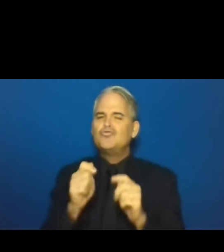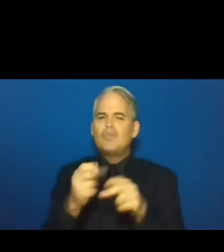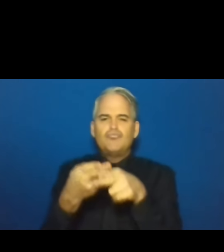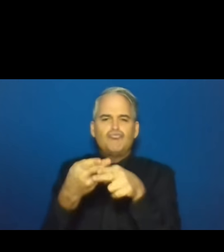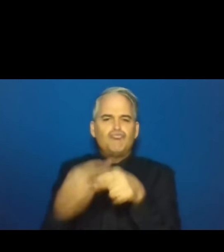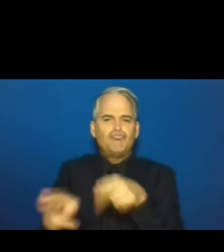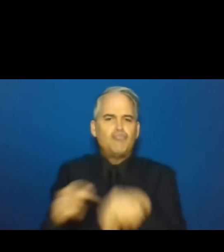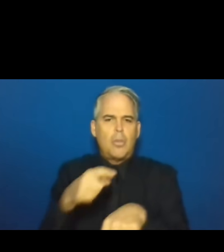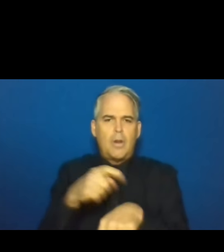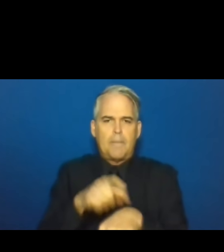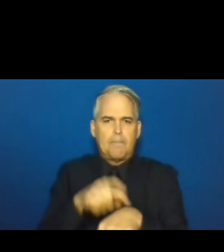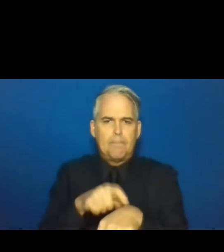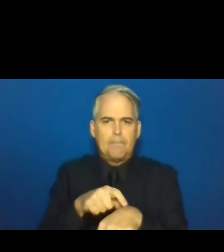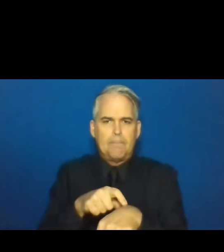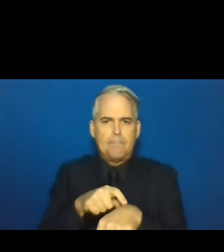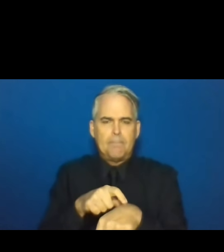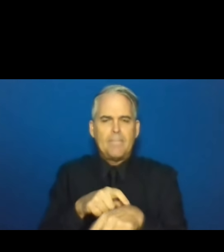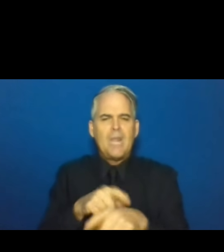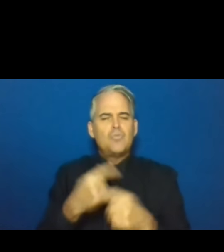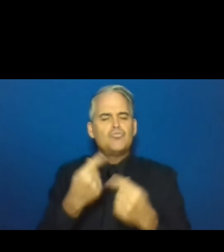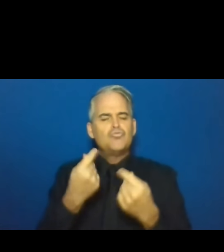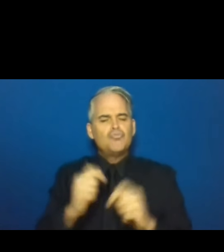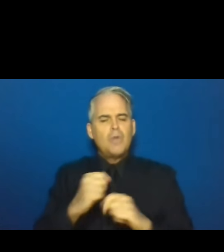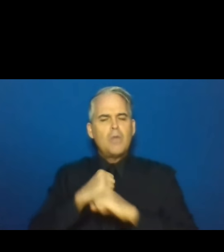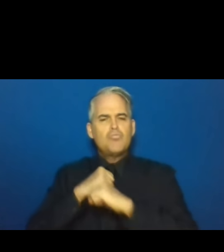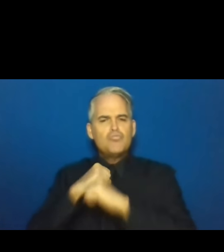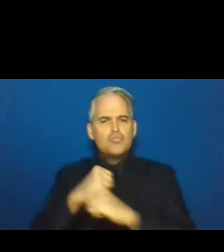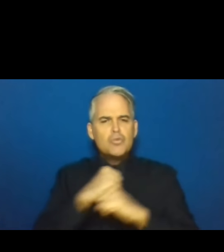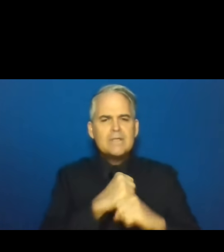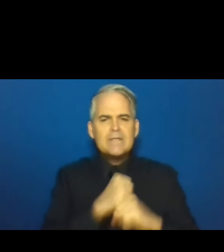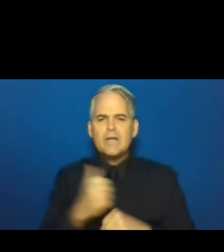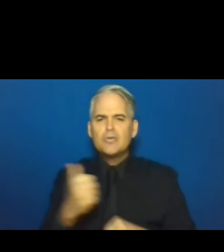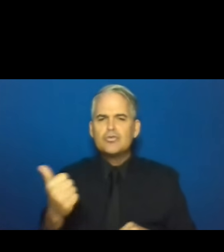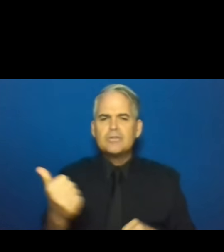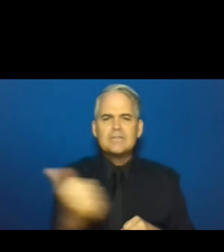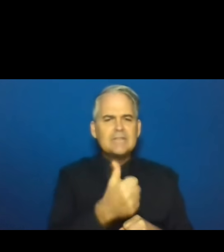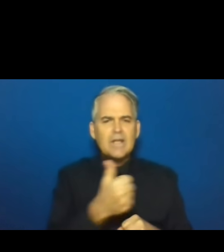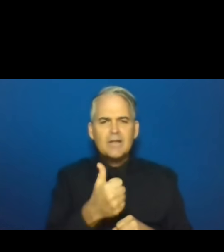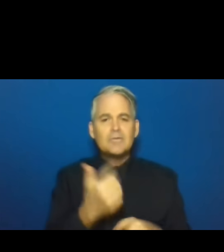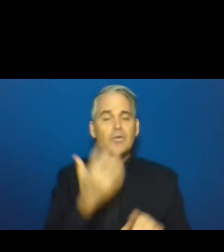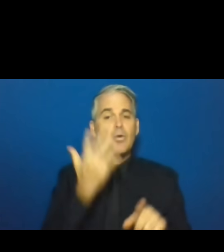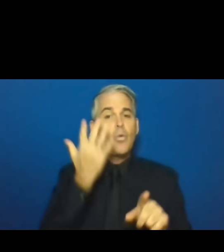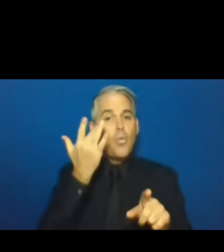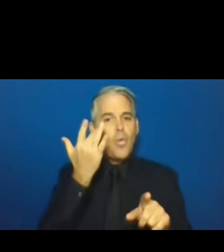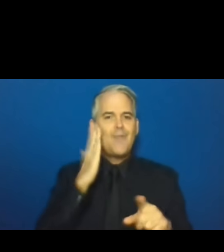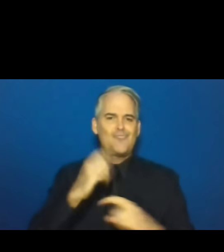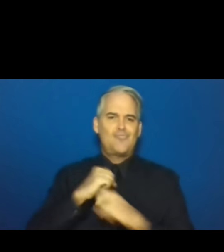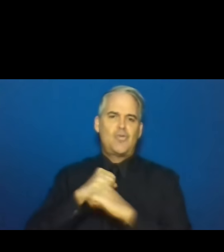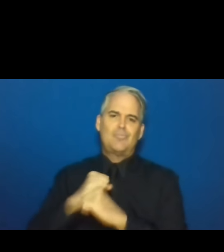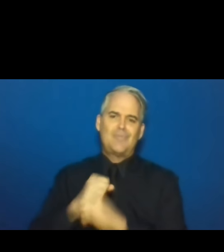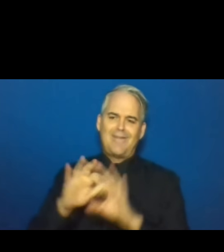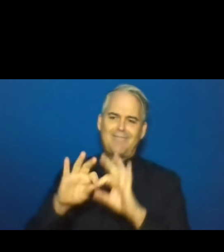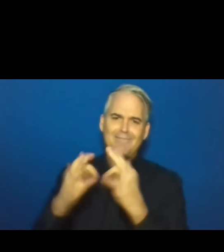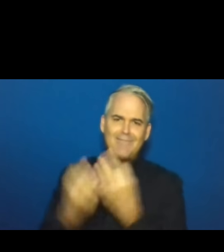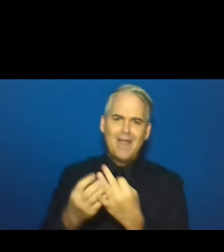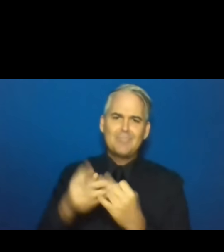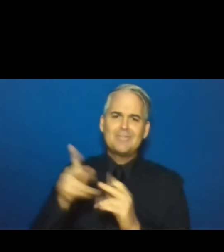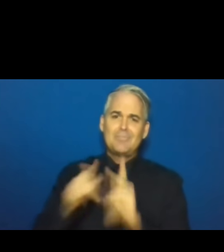and try to protect yourself as much as possible and thus protect your families and your loved ones. So with that, thank you all